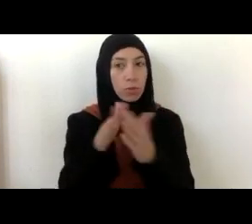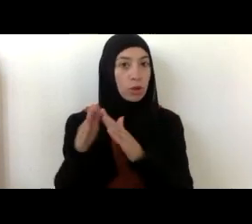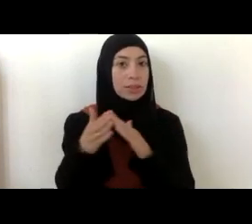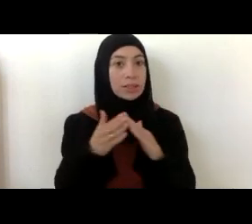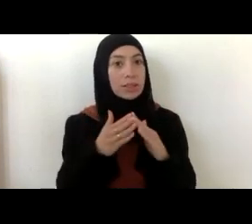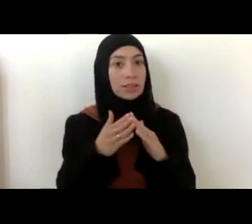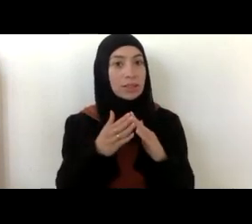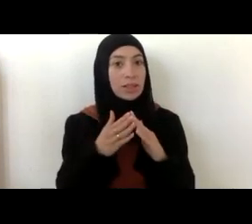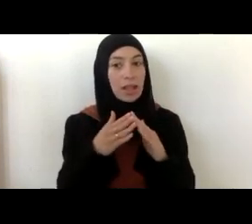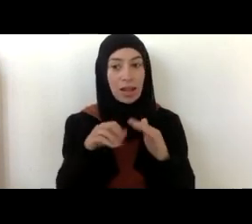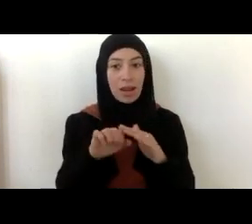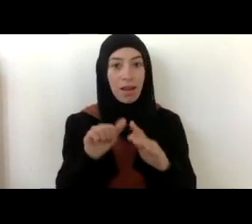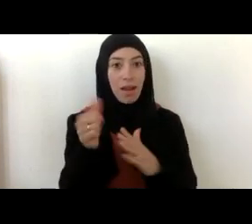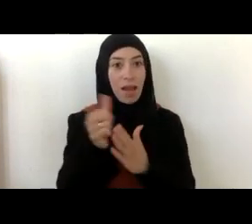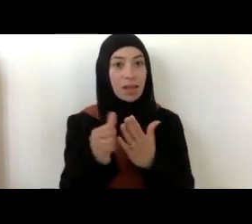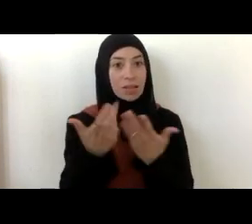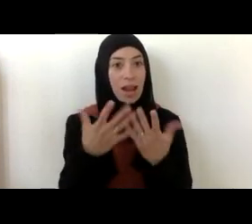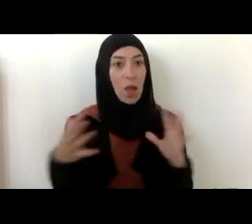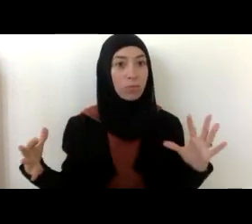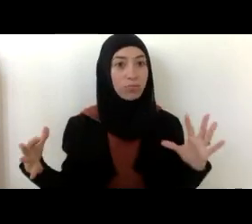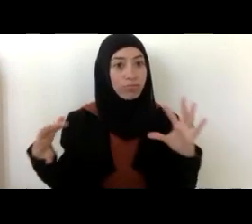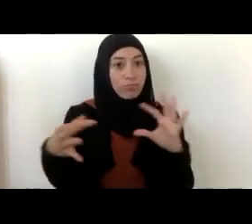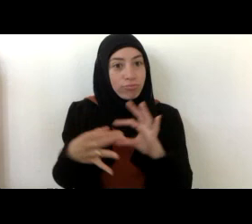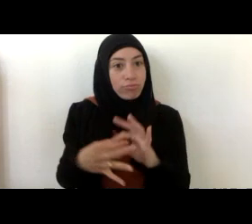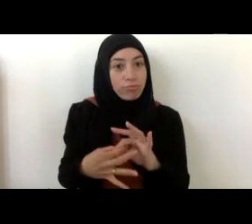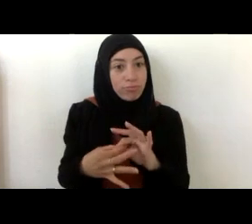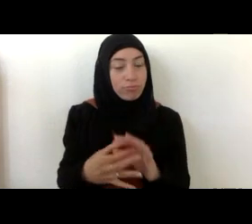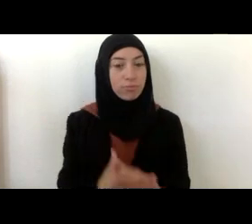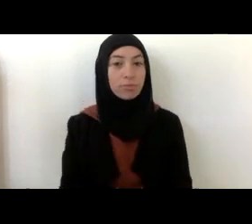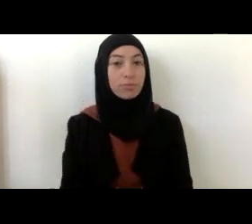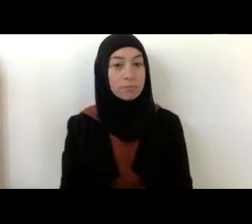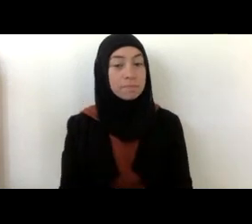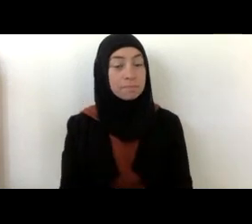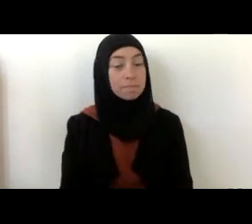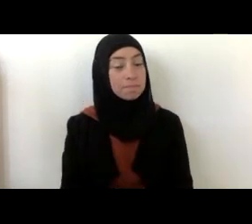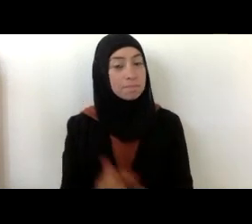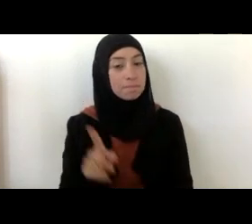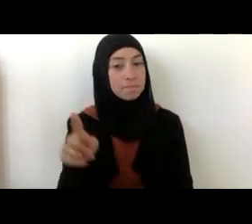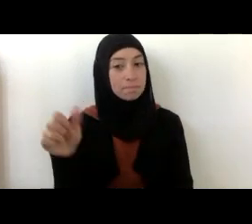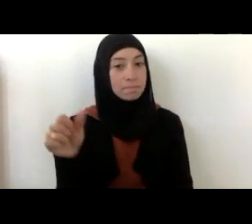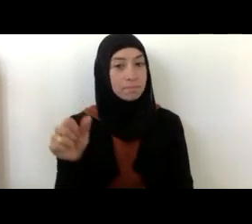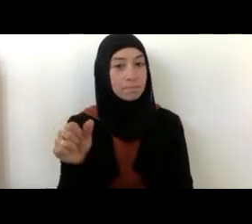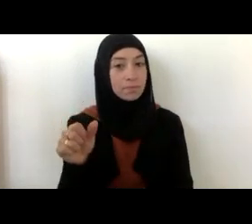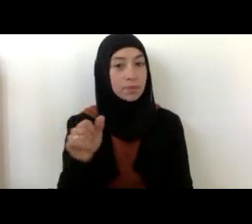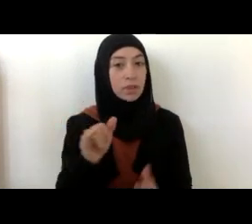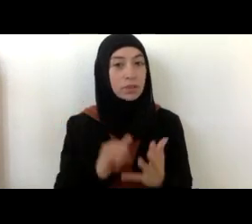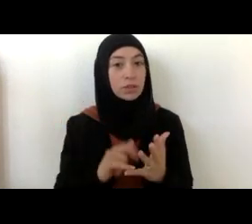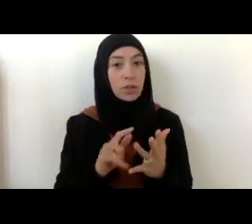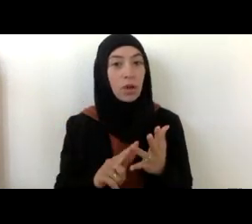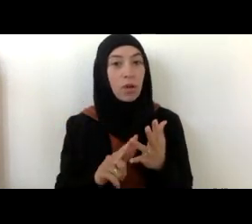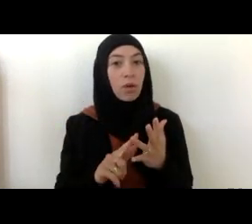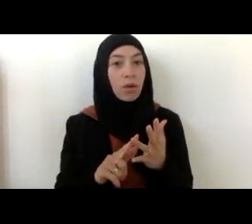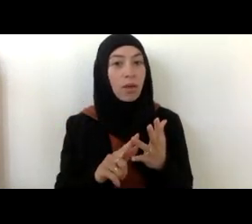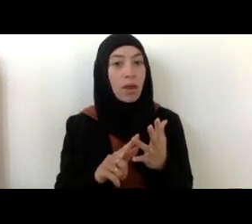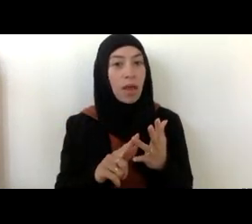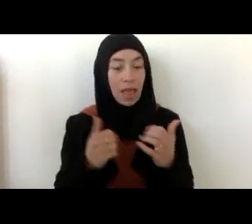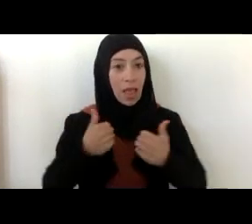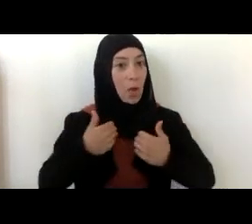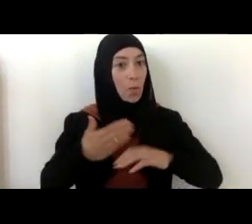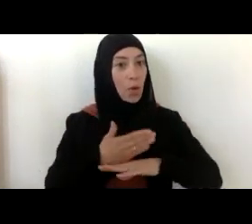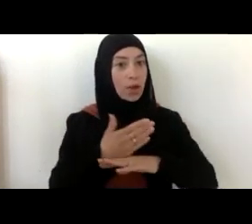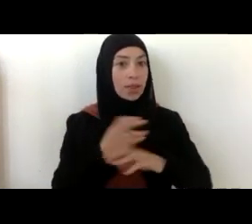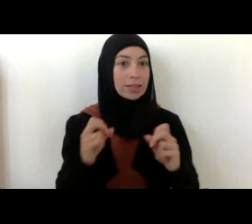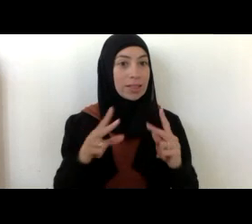how that all ties together. Yeah, okay. So at the moment, that's pretty much our work. The Metro